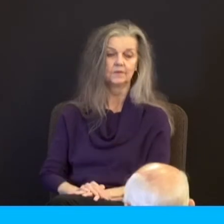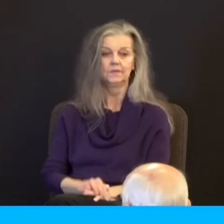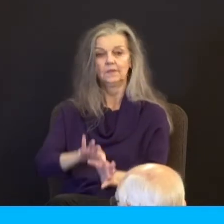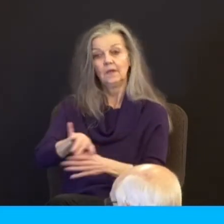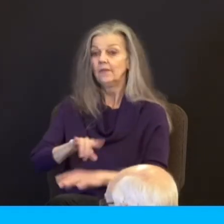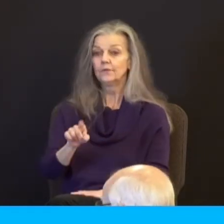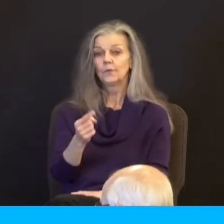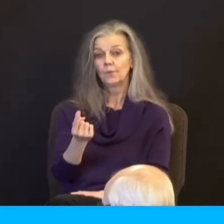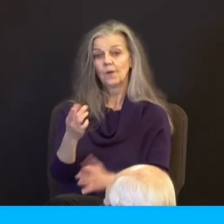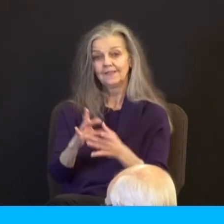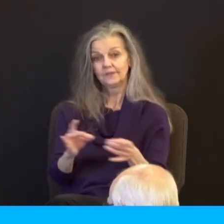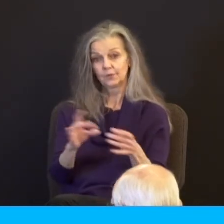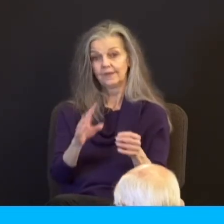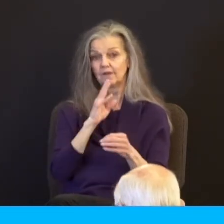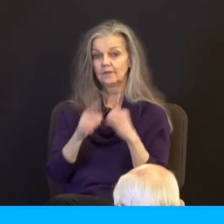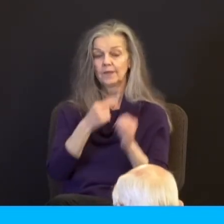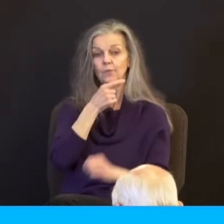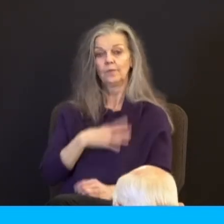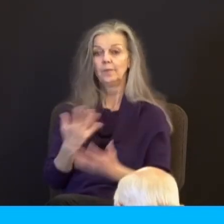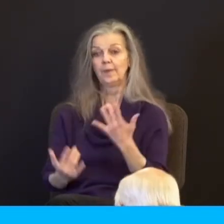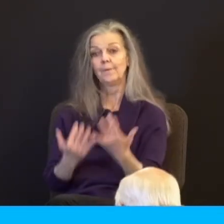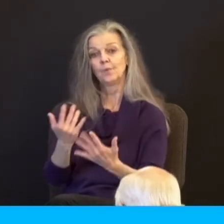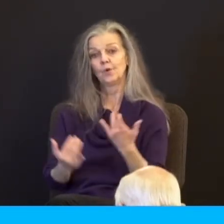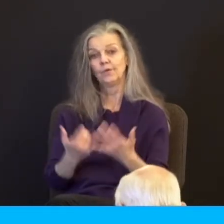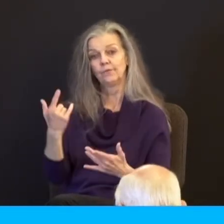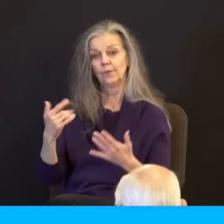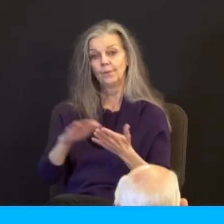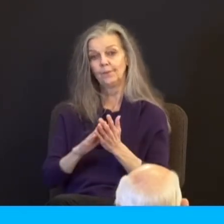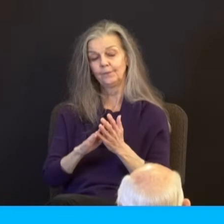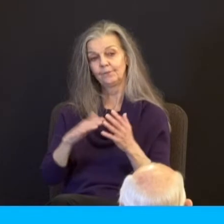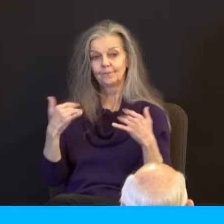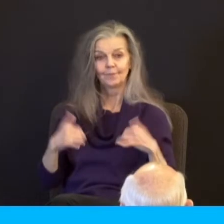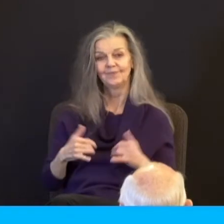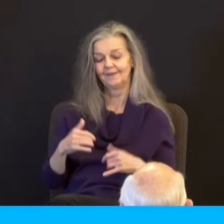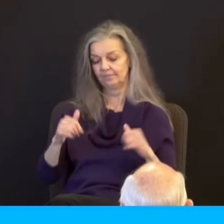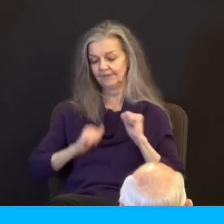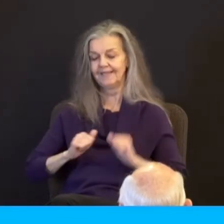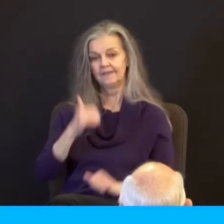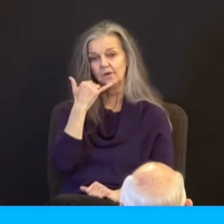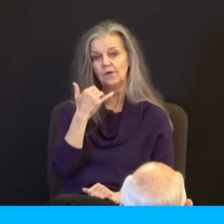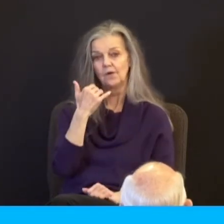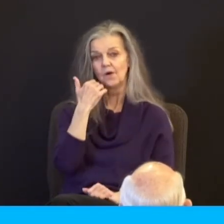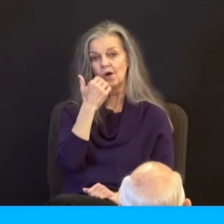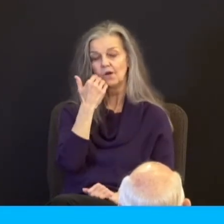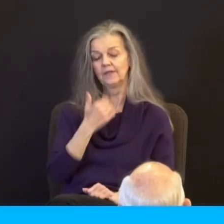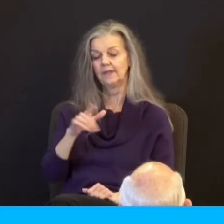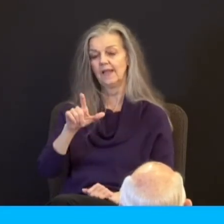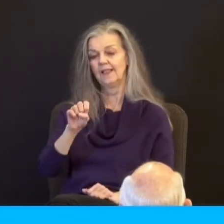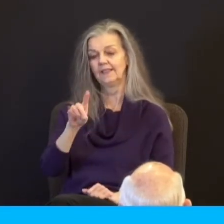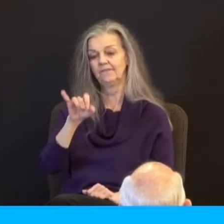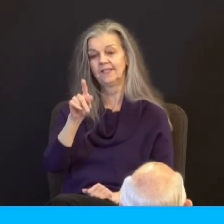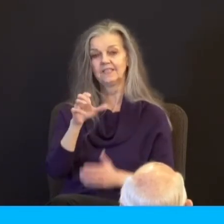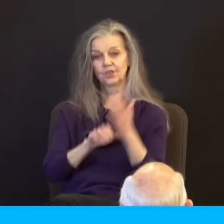There's only one account where it talks about a woman to be burned for being or playing a harlot. You will find that in Leviticus 21:9, and there it says,